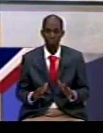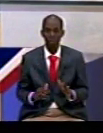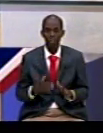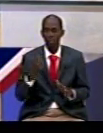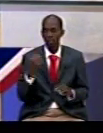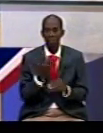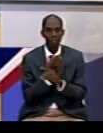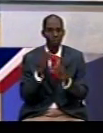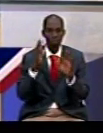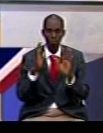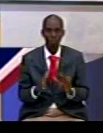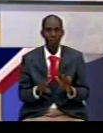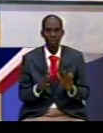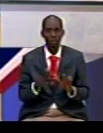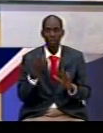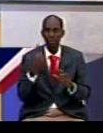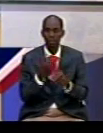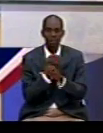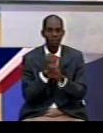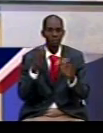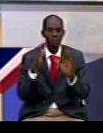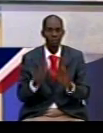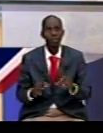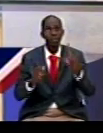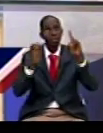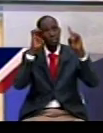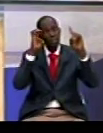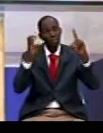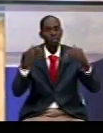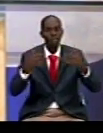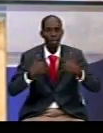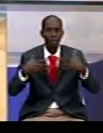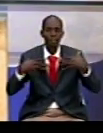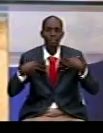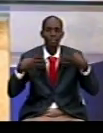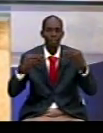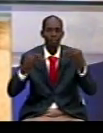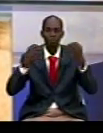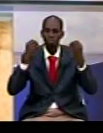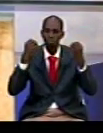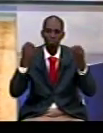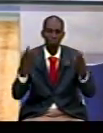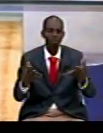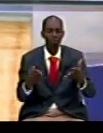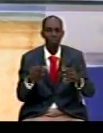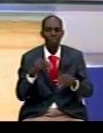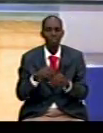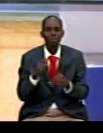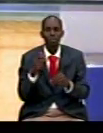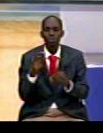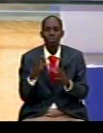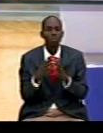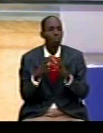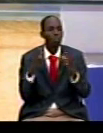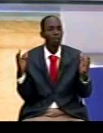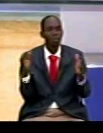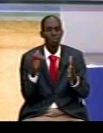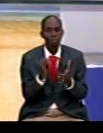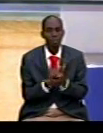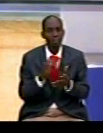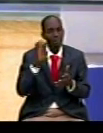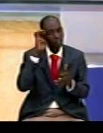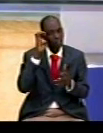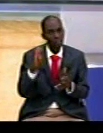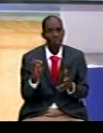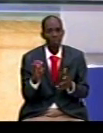the deliverer, the Savior, he had healed many, in so much that they